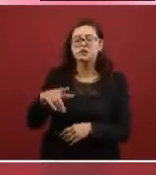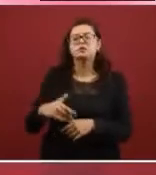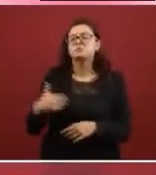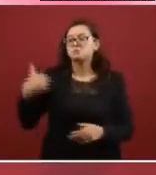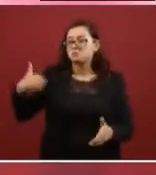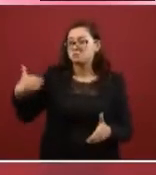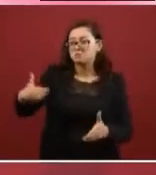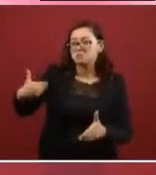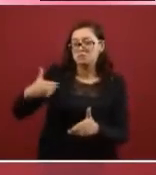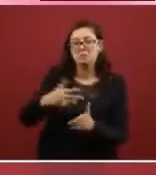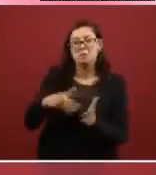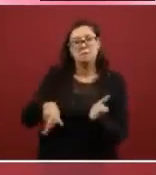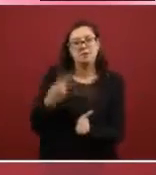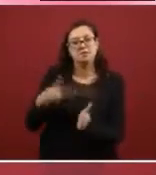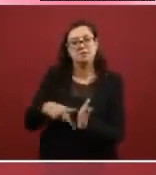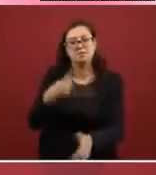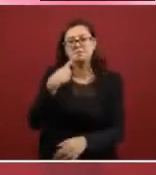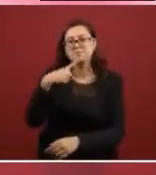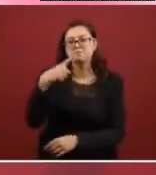more.